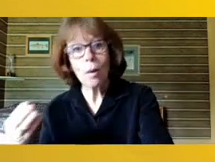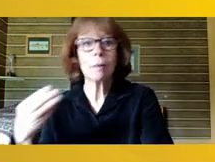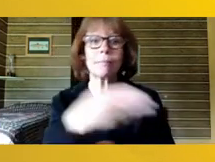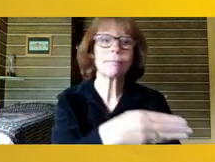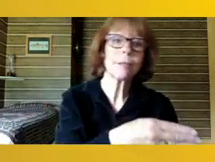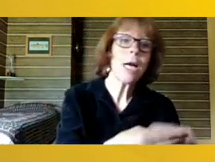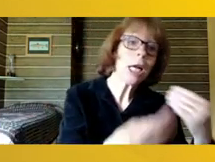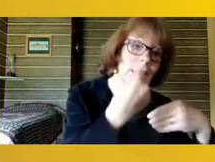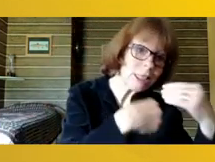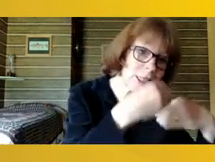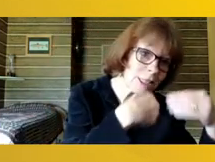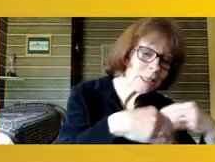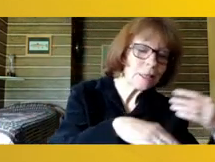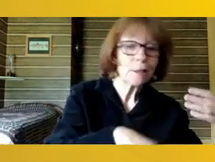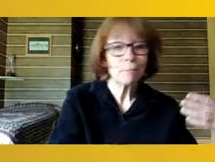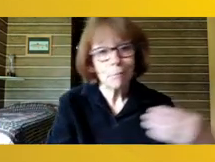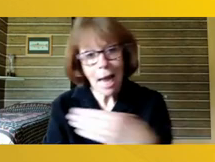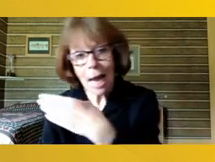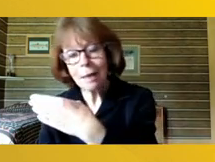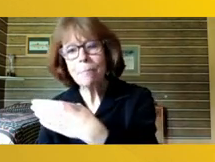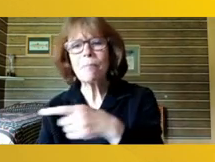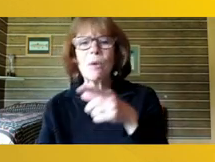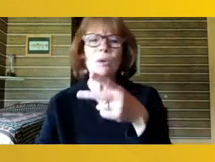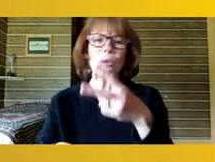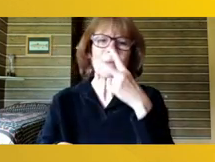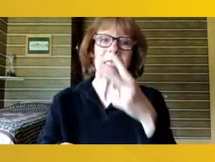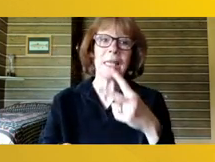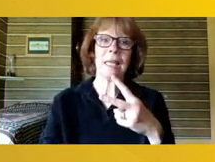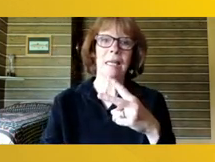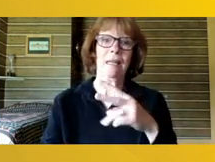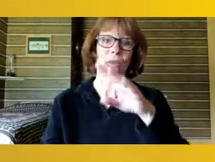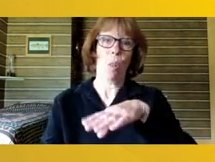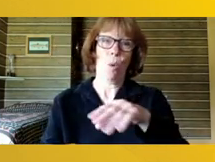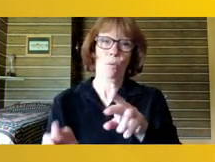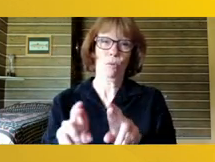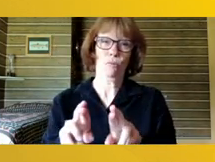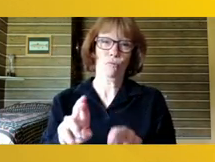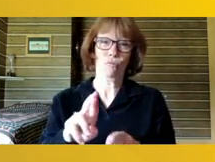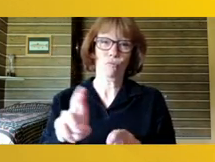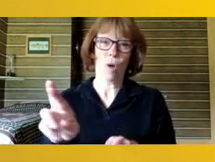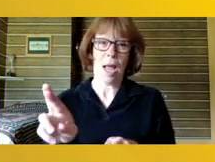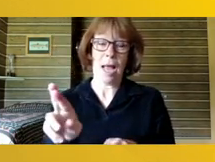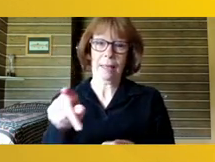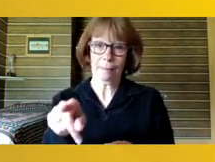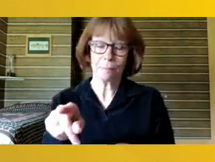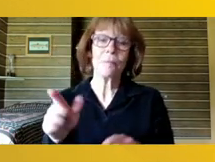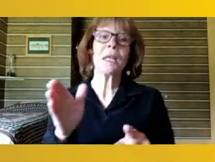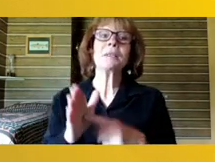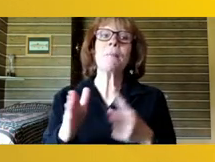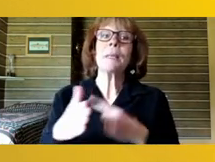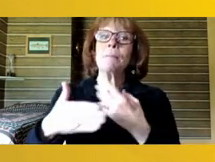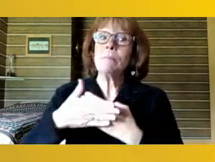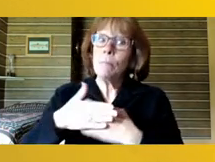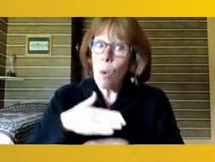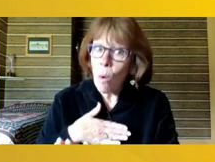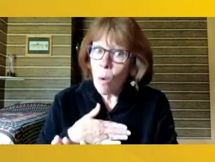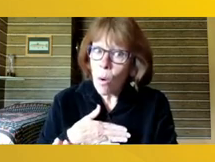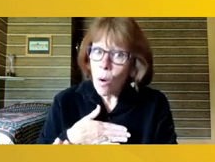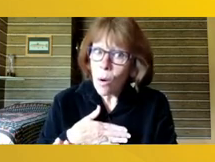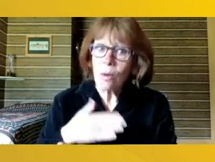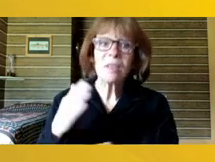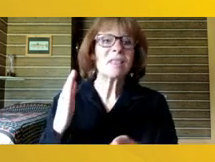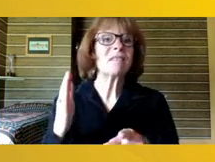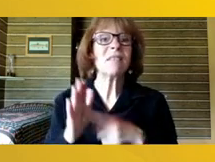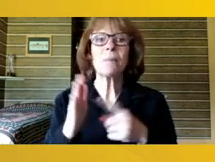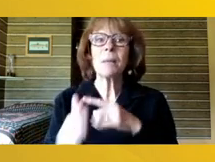of one of the spinners they use is in the lower right. Sometimes new whales are born, sometimes whales die,